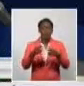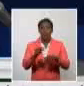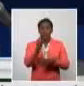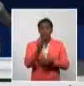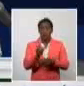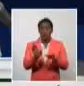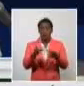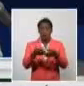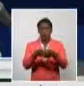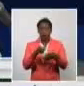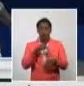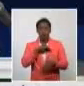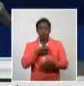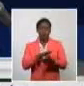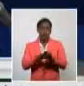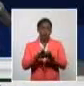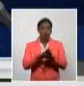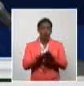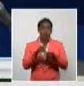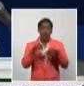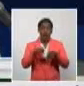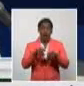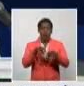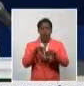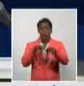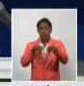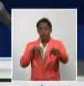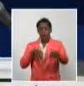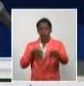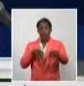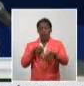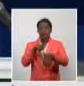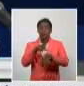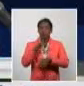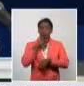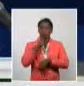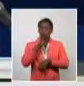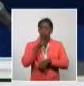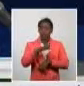symptom. In the Cuban epidemic,